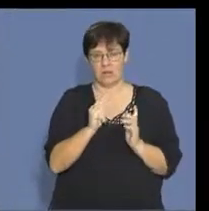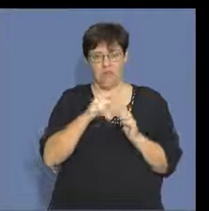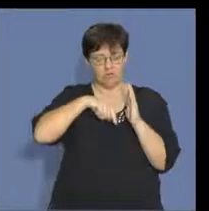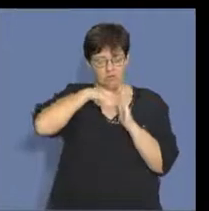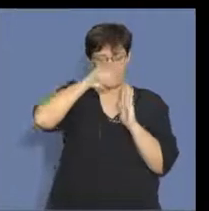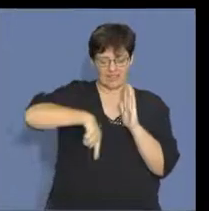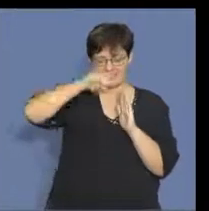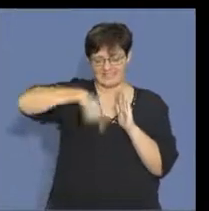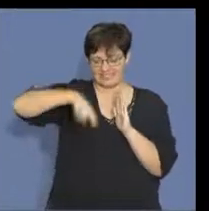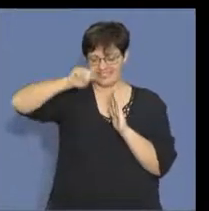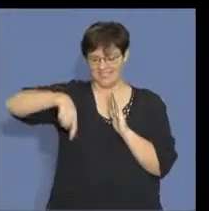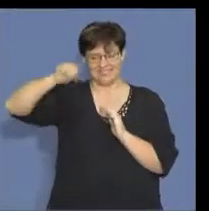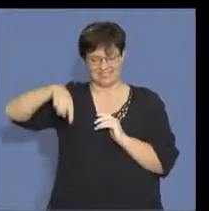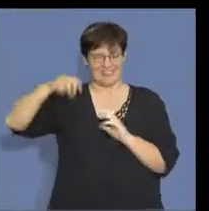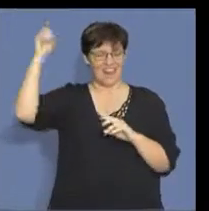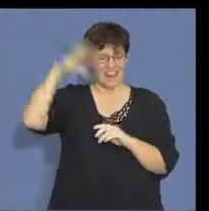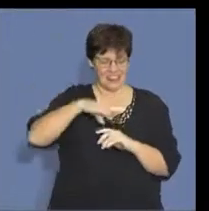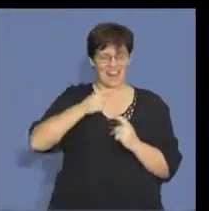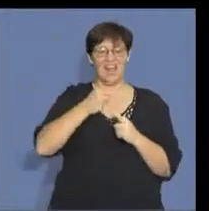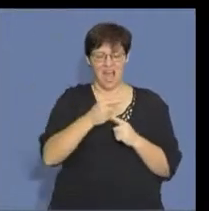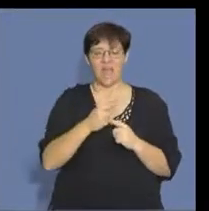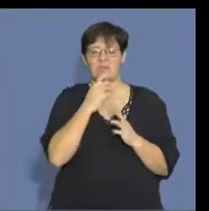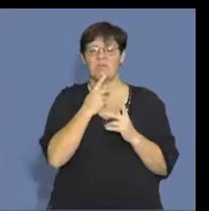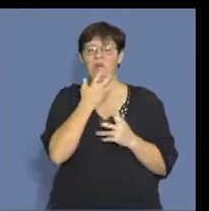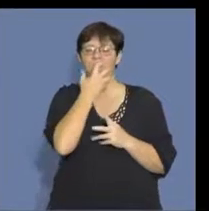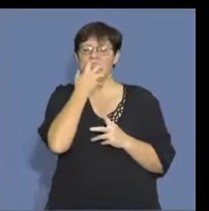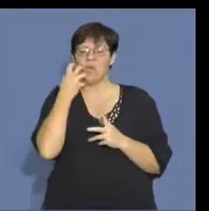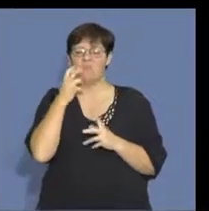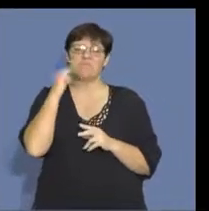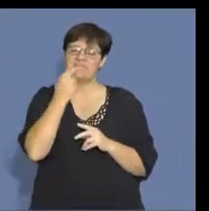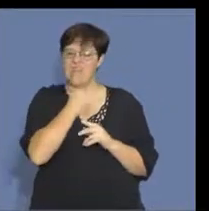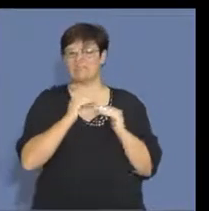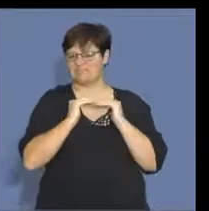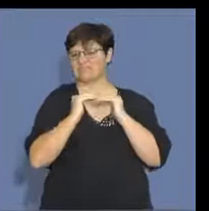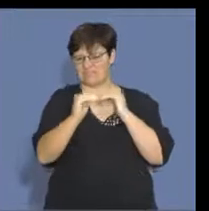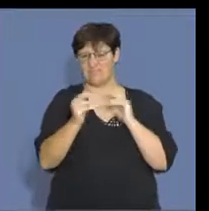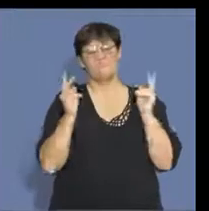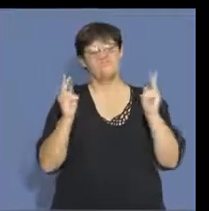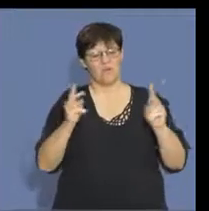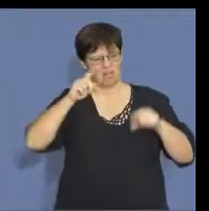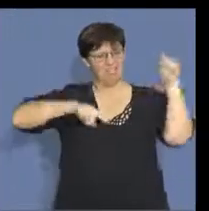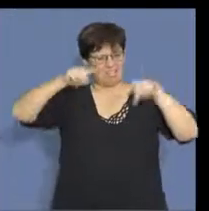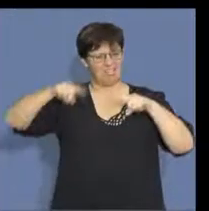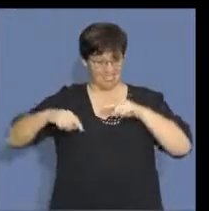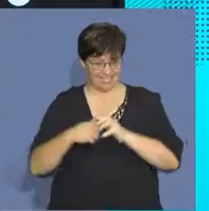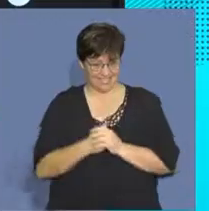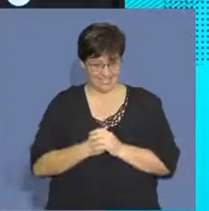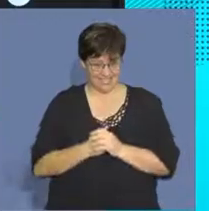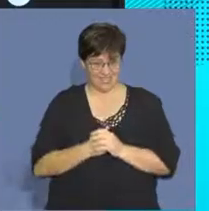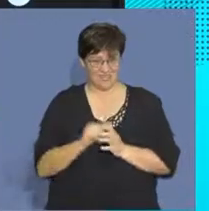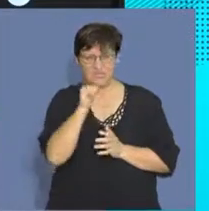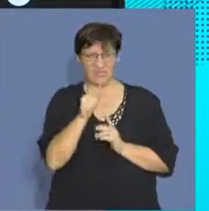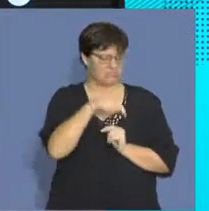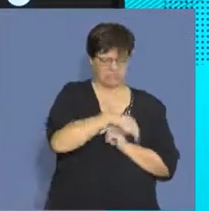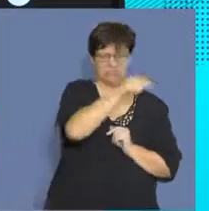or radiated sunlight back onto the Earth that keeps the temperature stable within the normal range on the surface of the Earth, no matter where